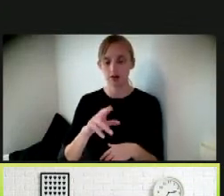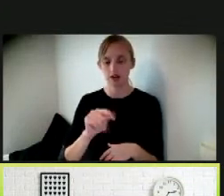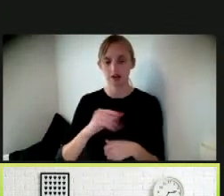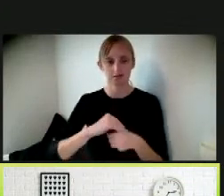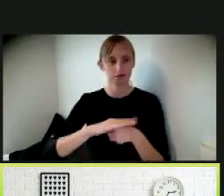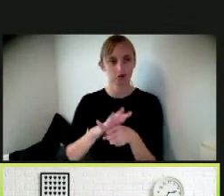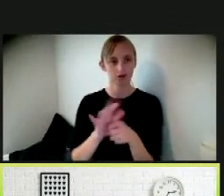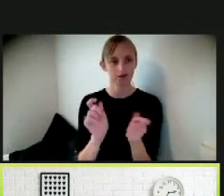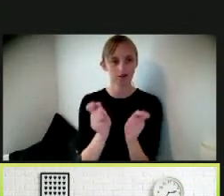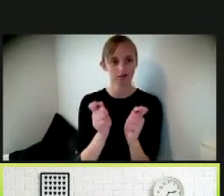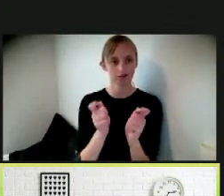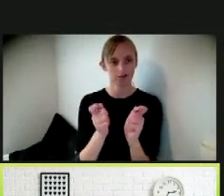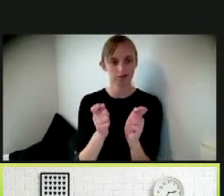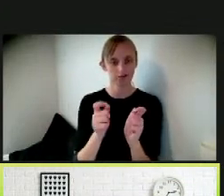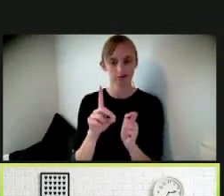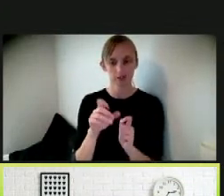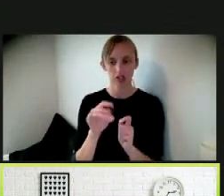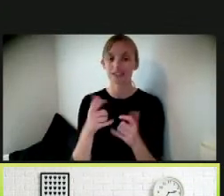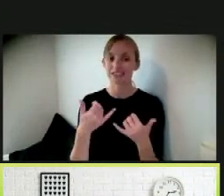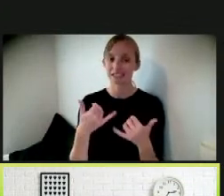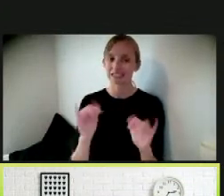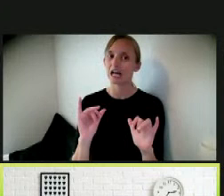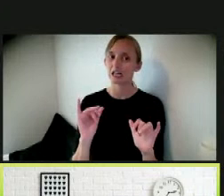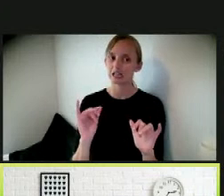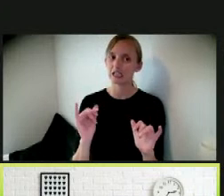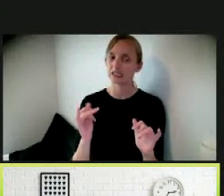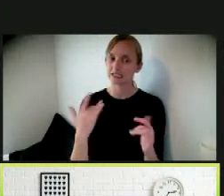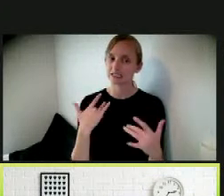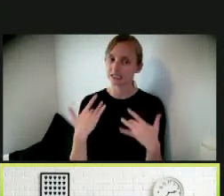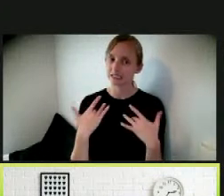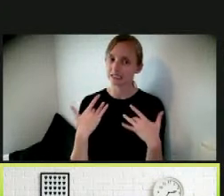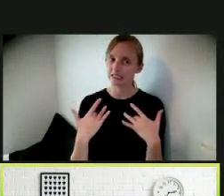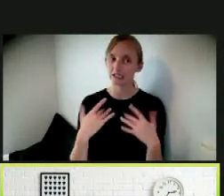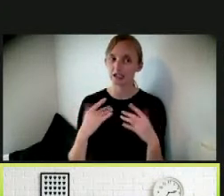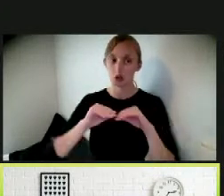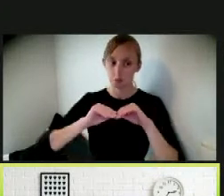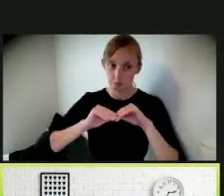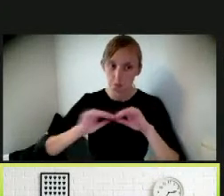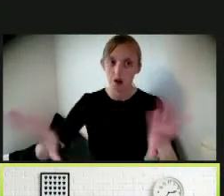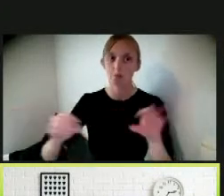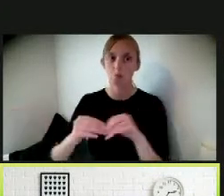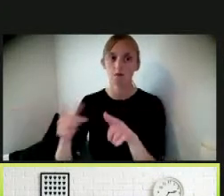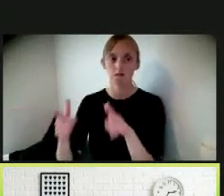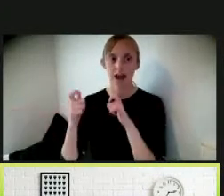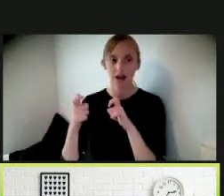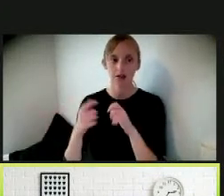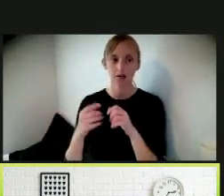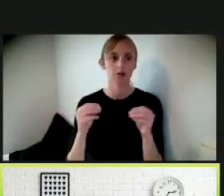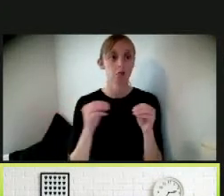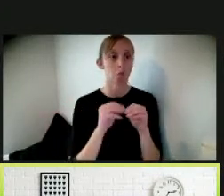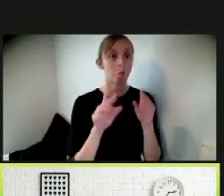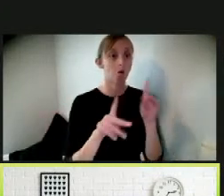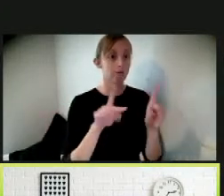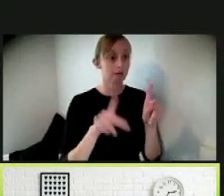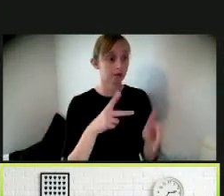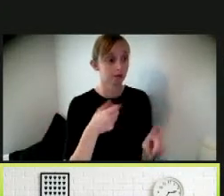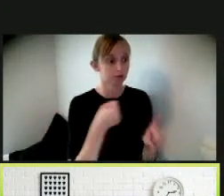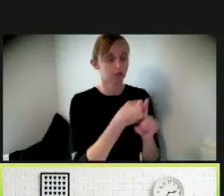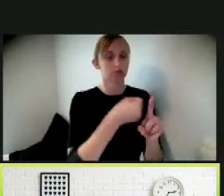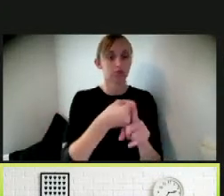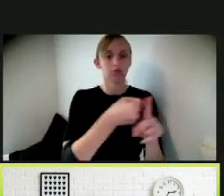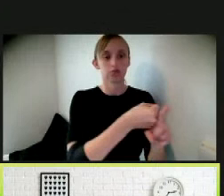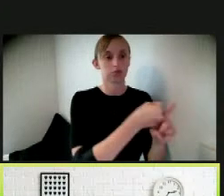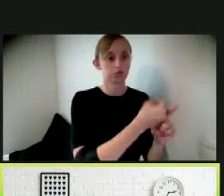of concern. We know it spreads more easier, it affects more people. And then it also spreads much